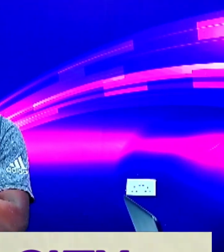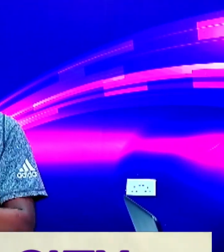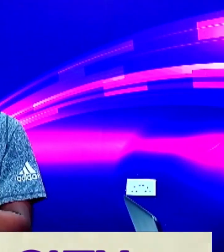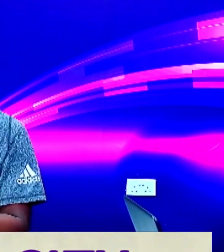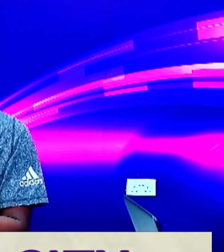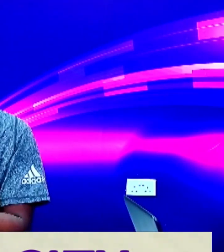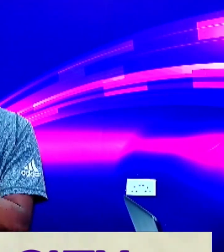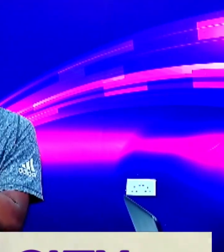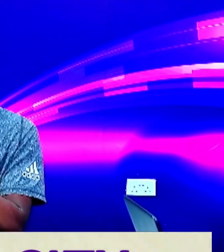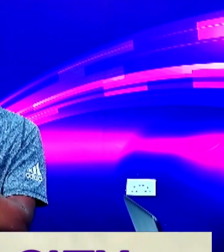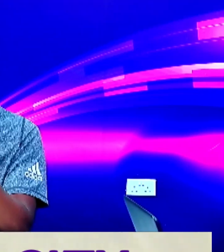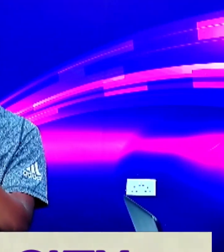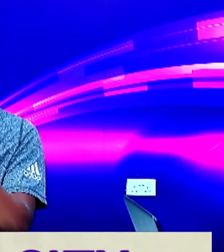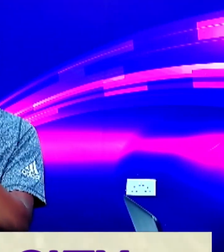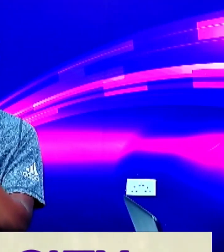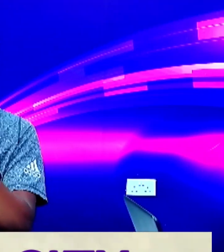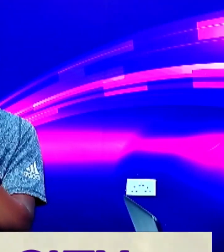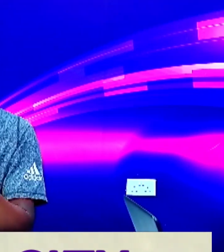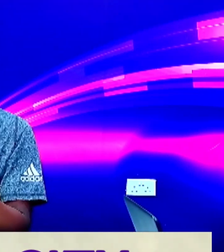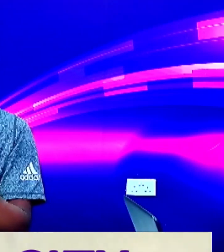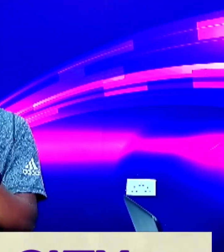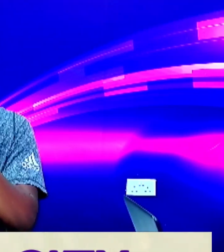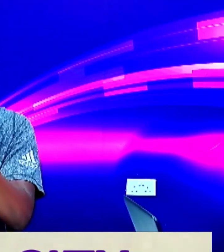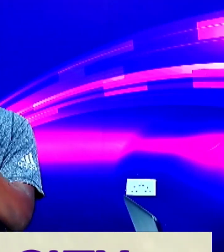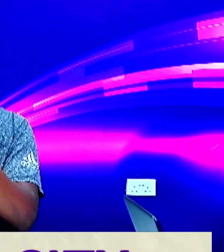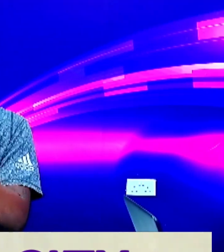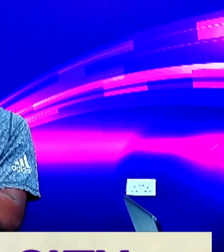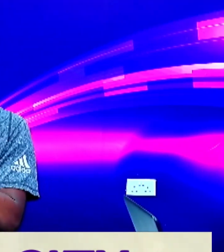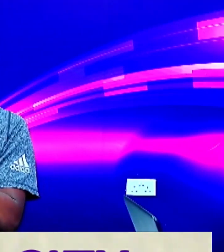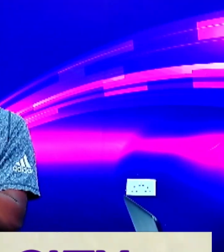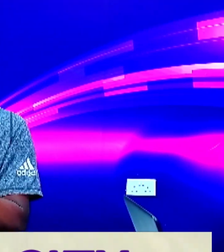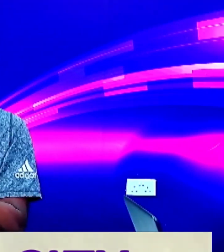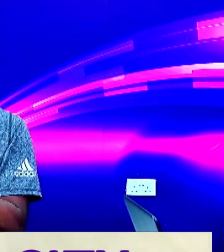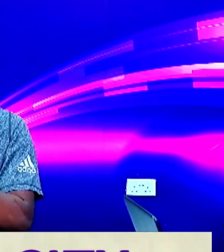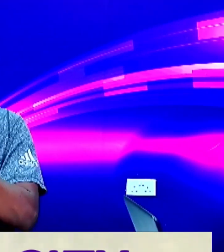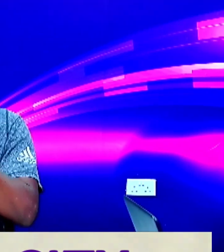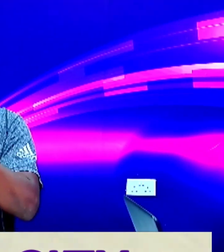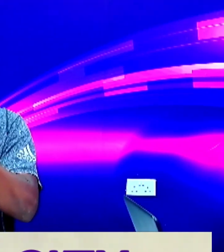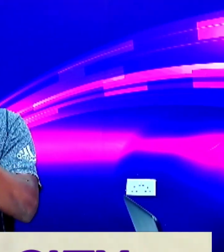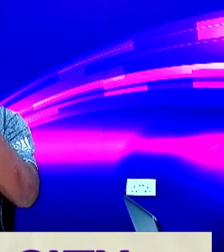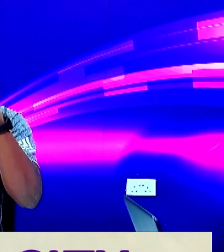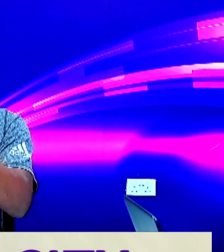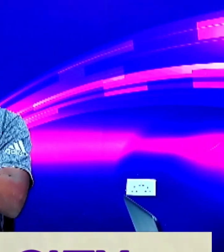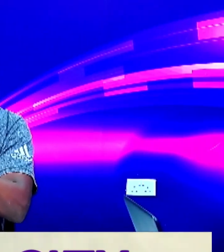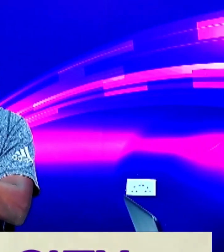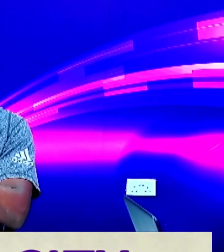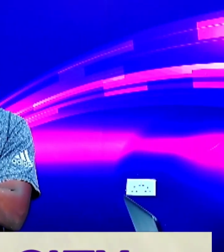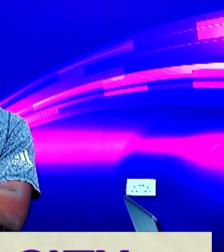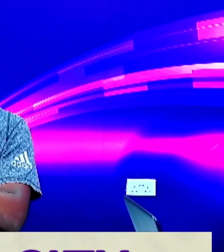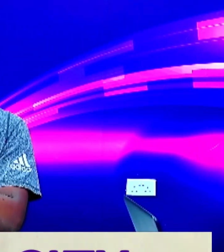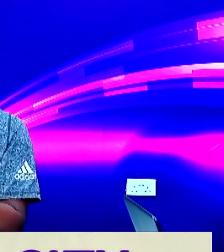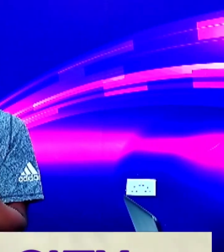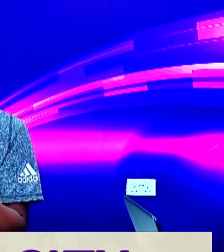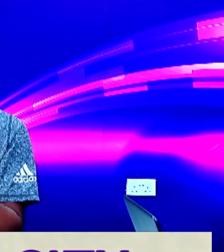win the EPL, because it has been like that time consecutive without a win. We